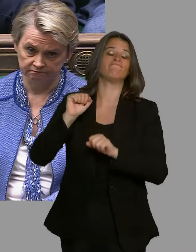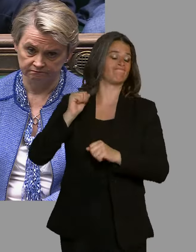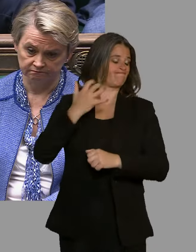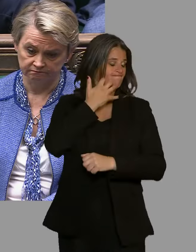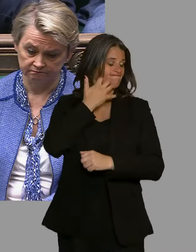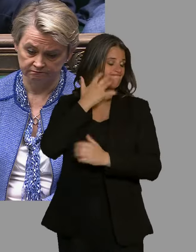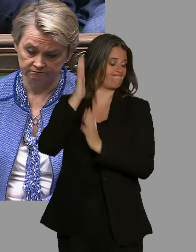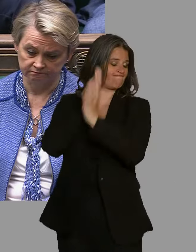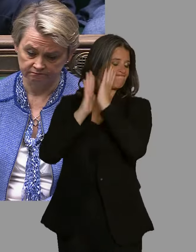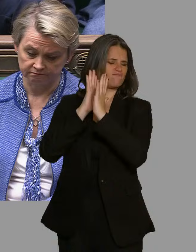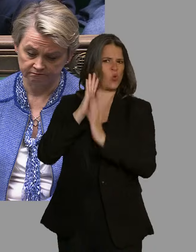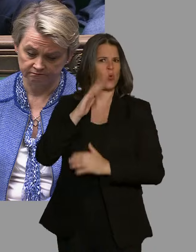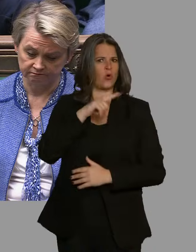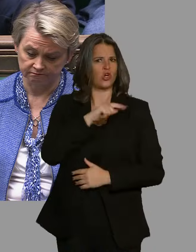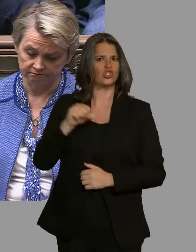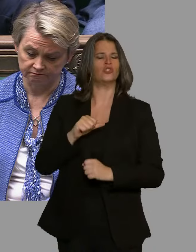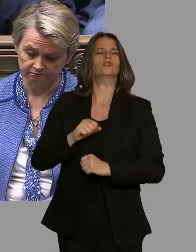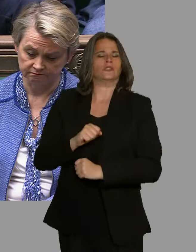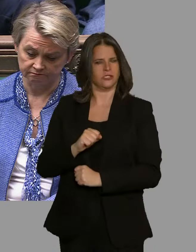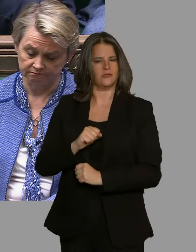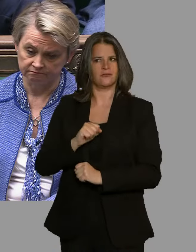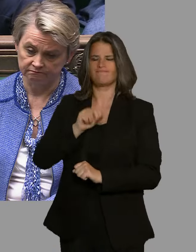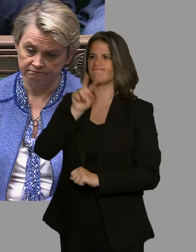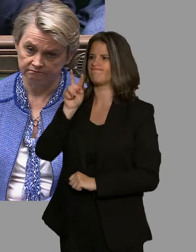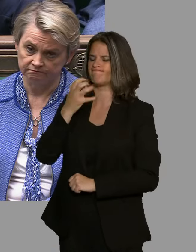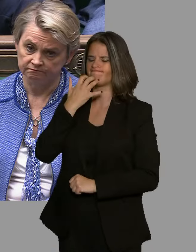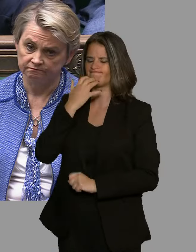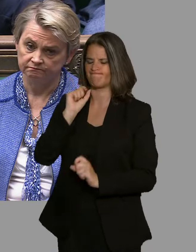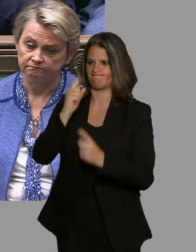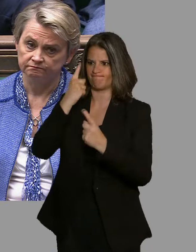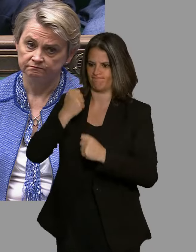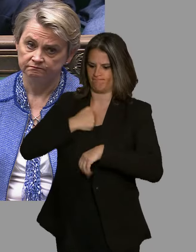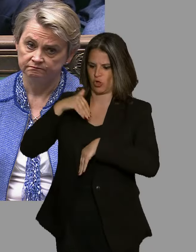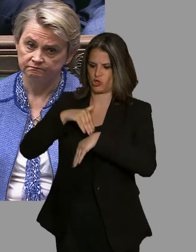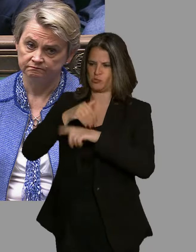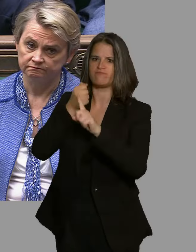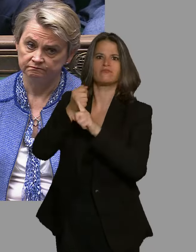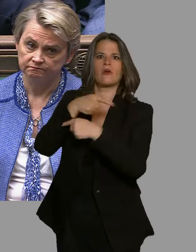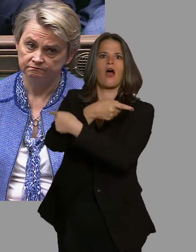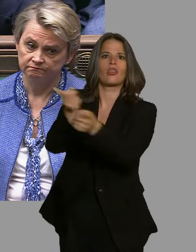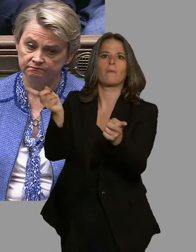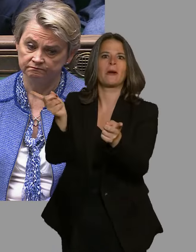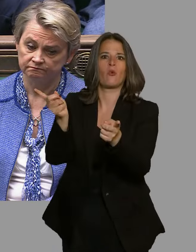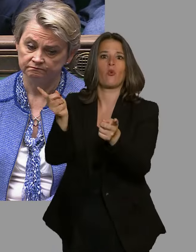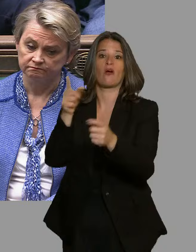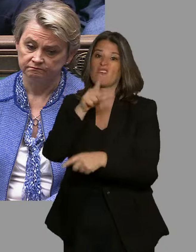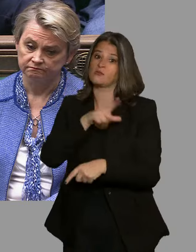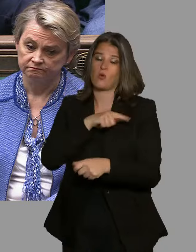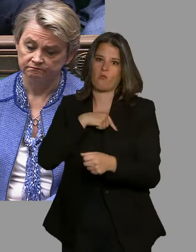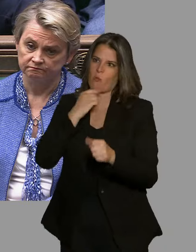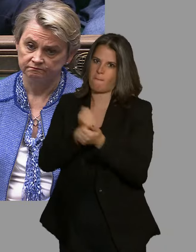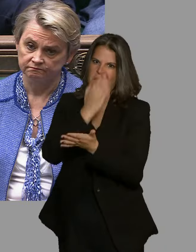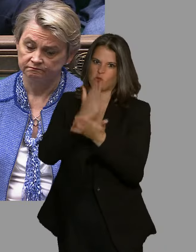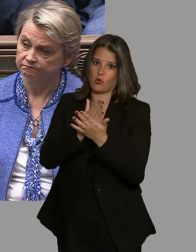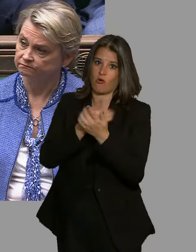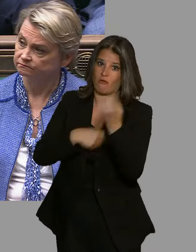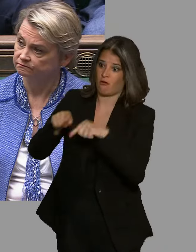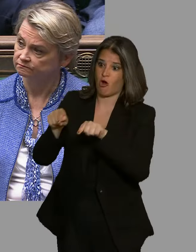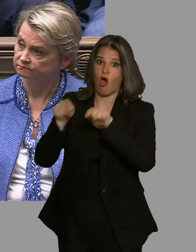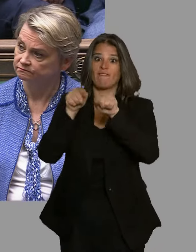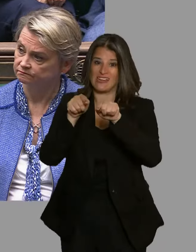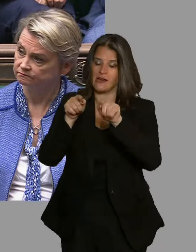sanctions for those who seek to avoid facing justice. And I again pay tribute to Cheryl, who I will meet later